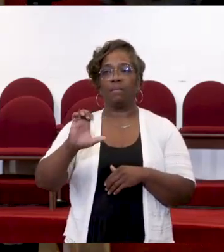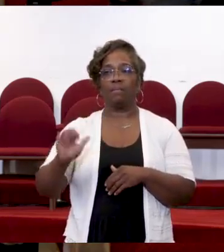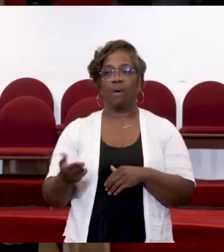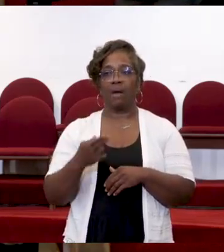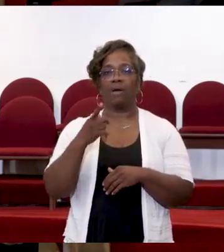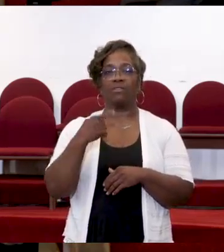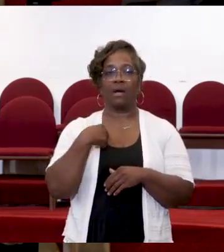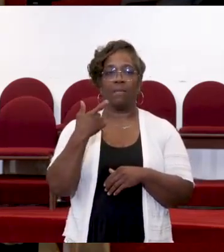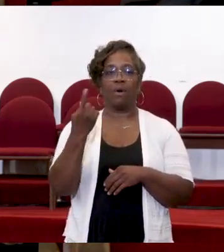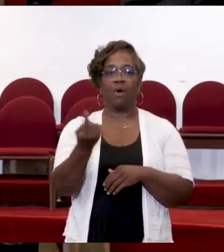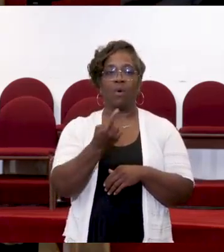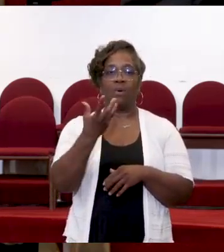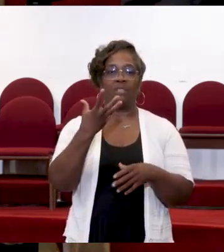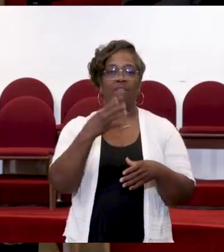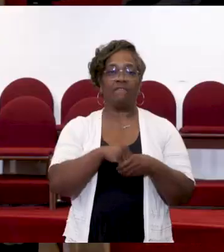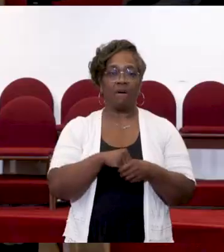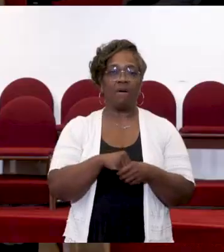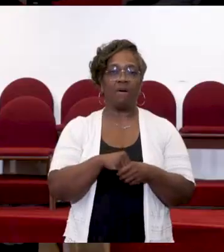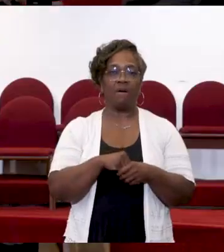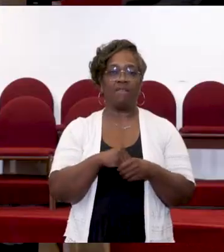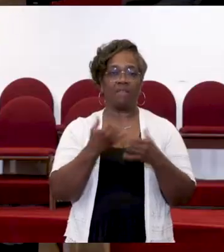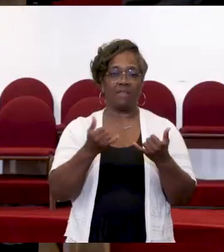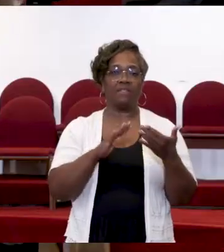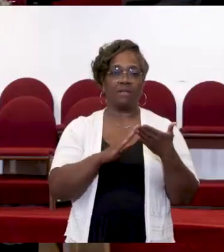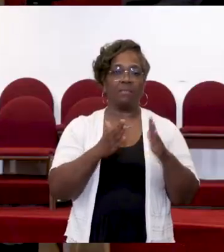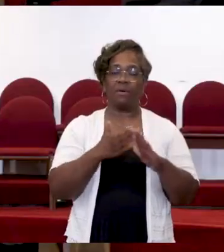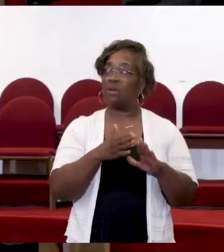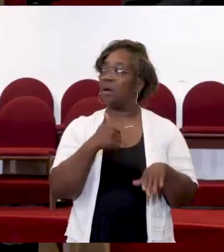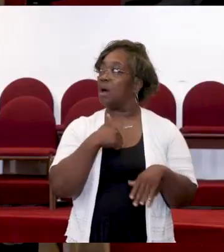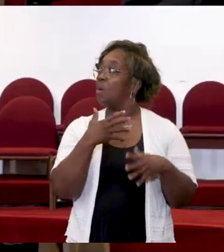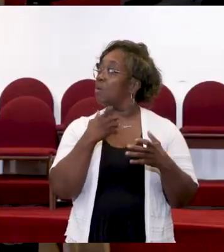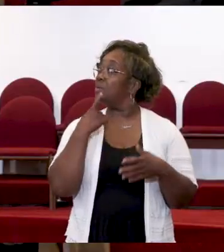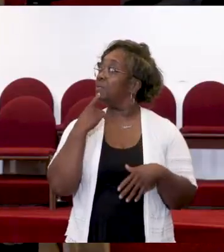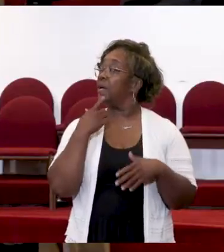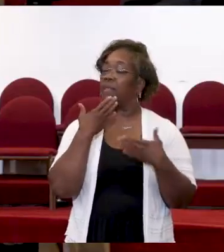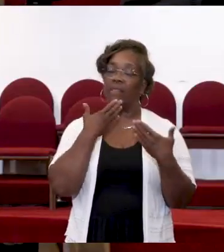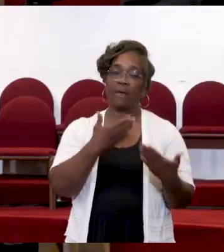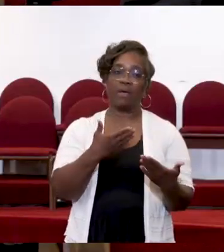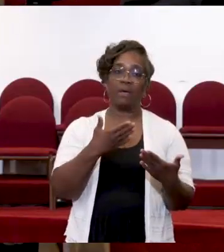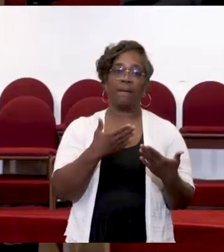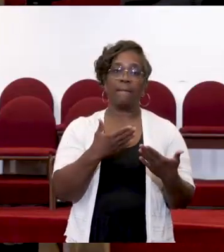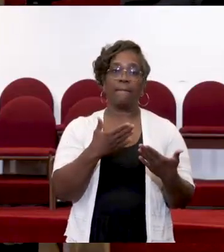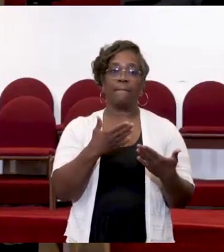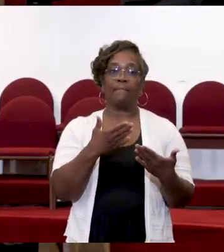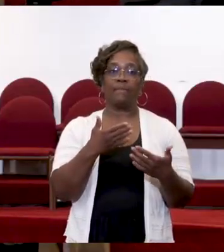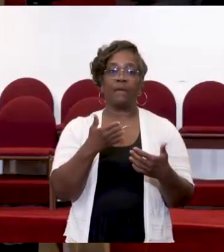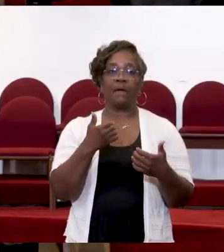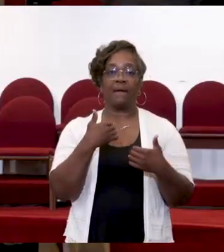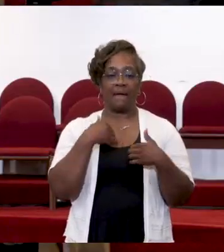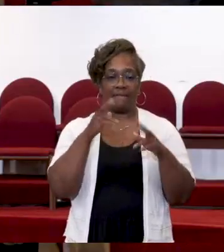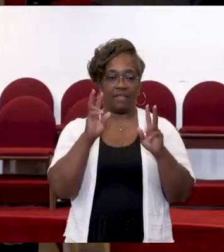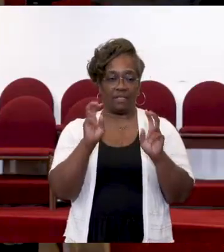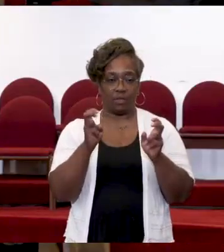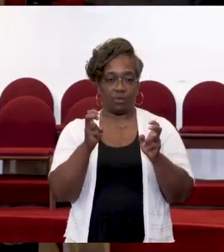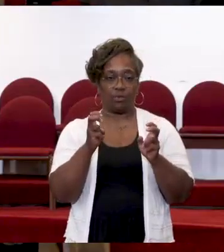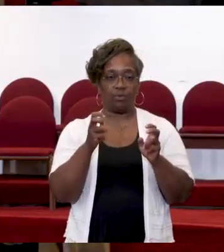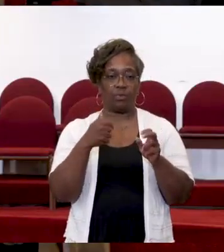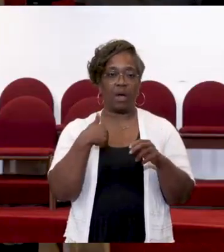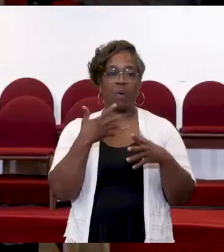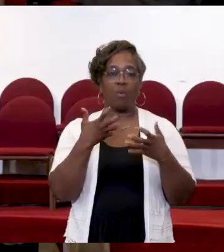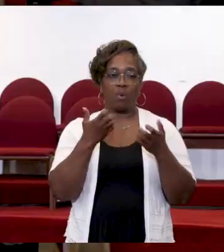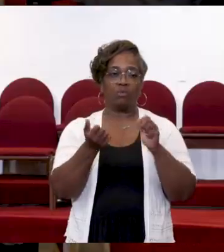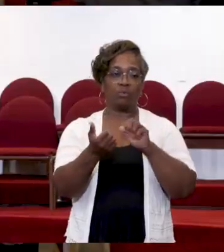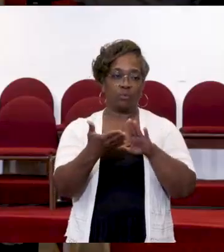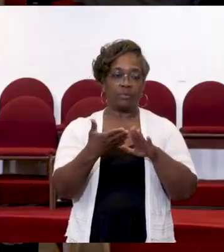always been involved up under Pat in this community. So I just want to say thank you, but I do have an issue that Okay. I'd like to get